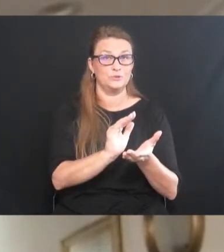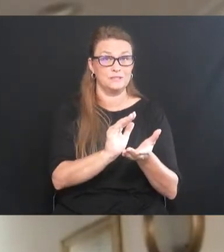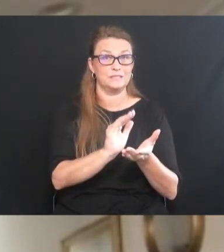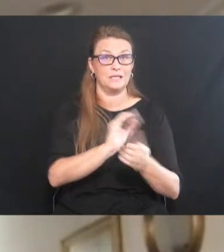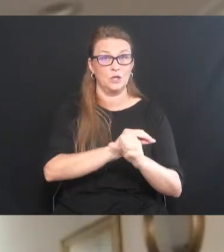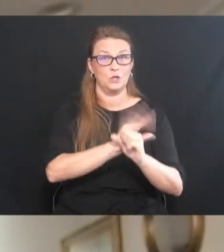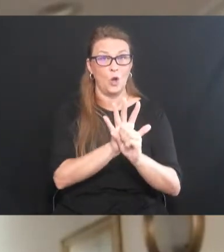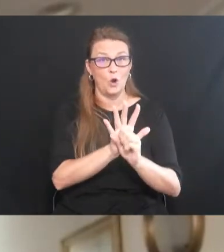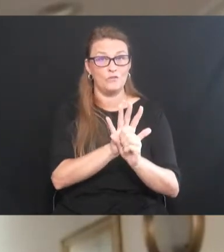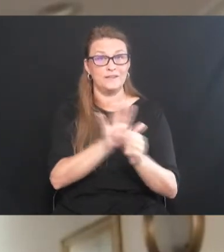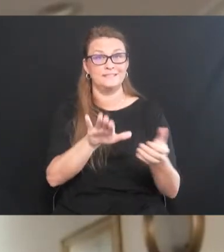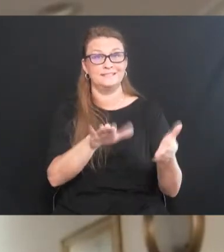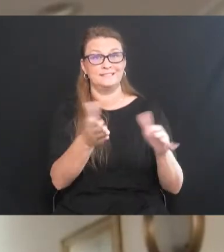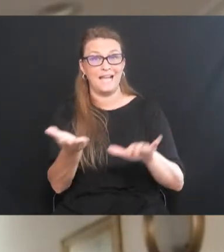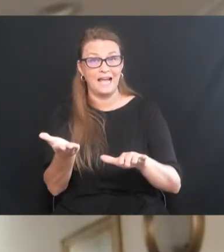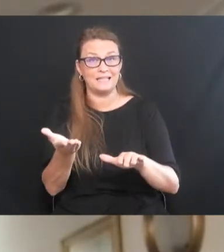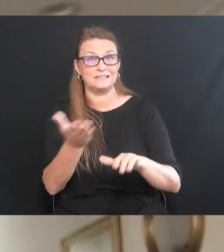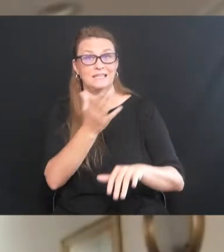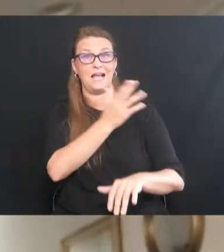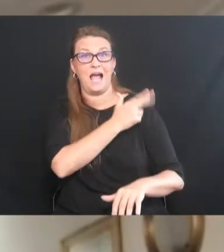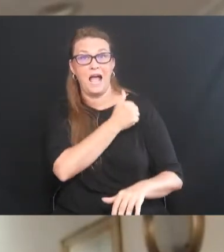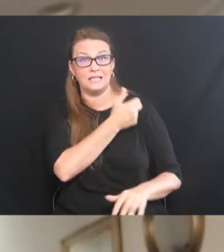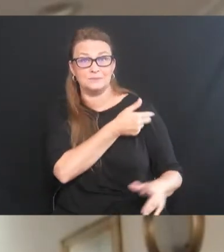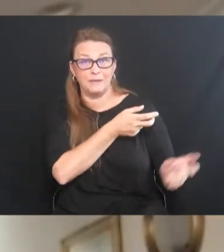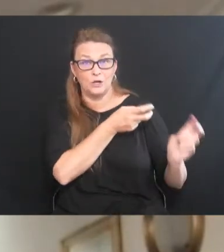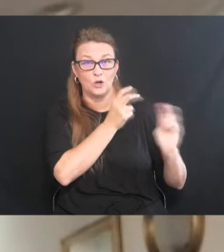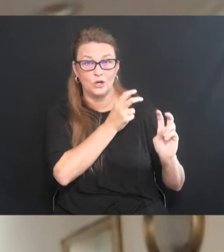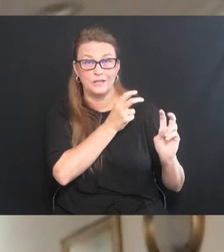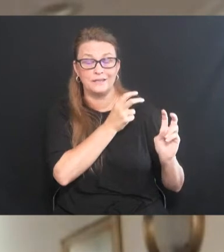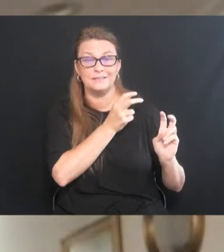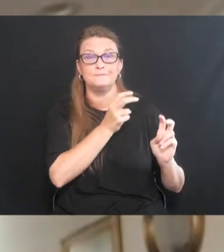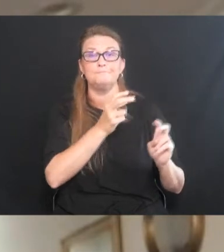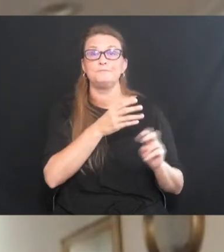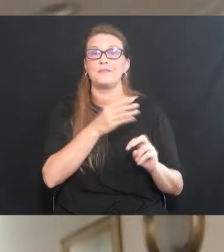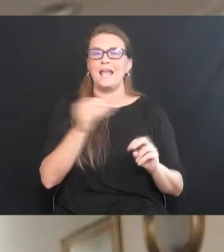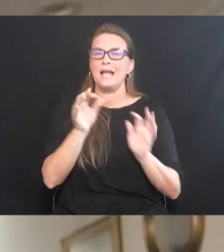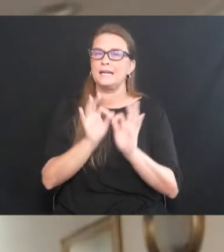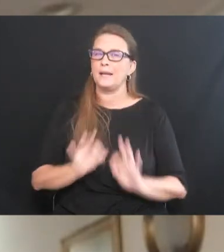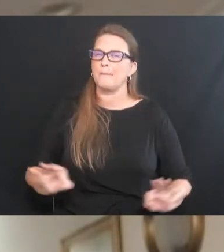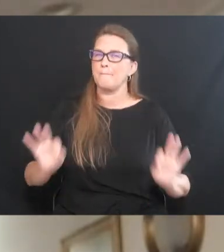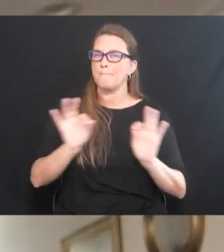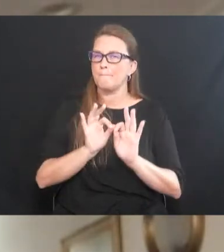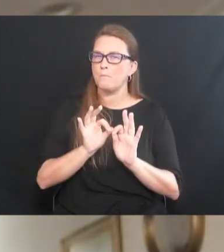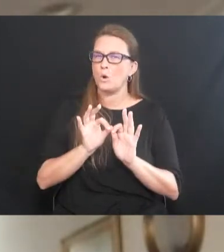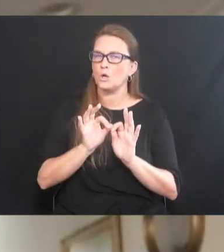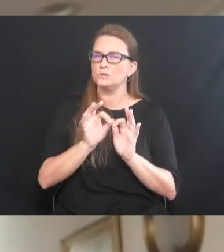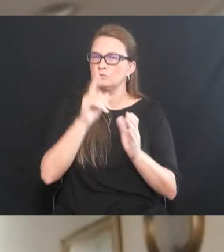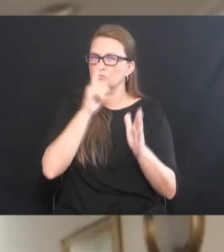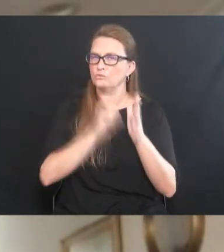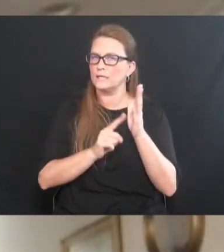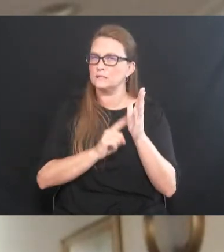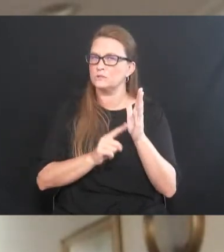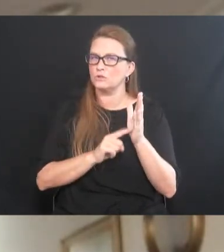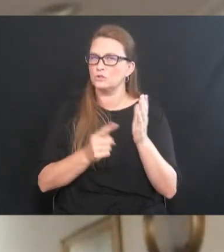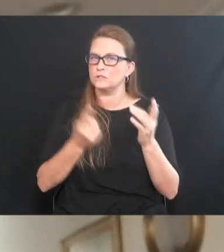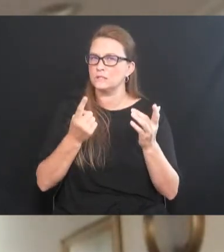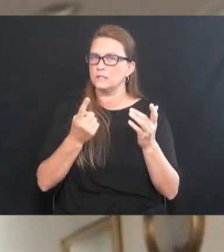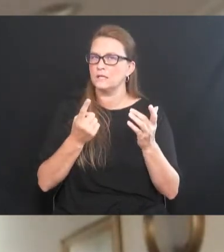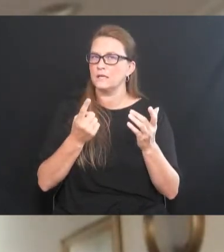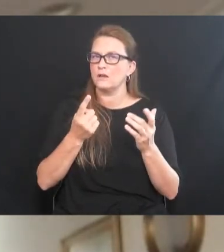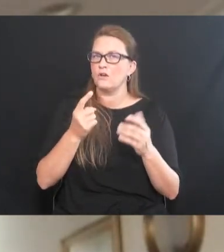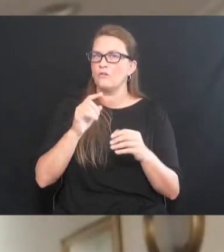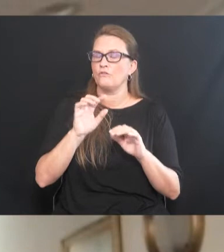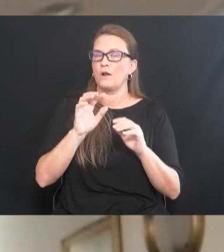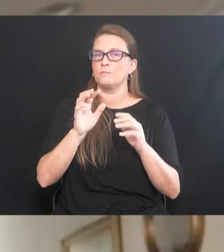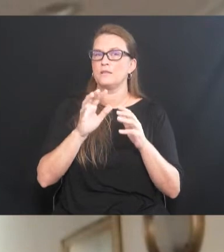deaths, hospitalizations, or long COVID. An important study that just came out in the Journal of the American